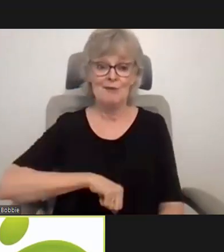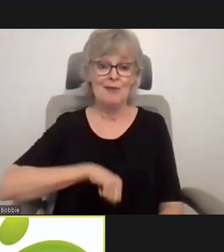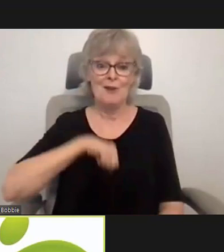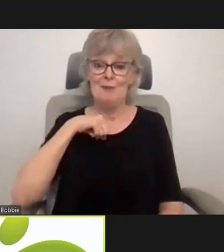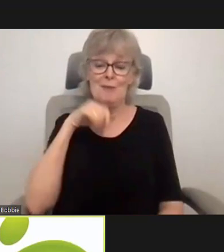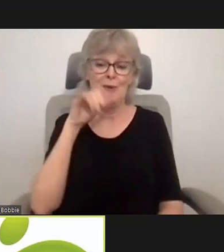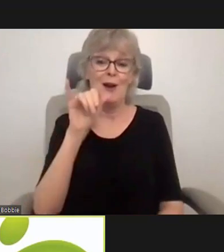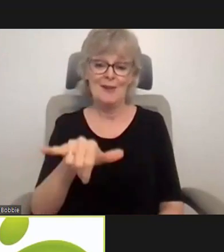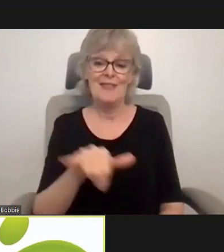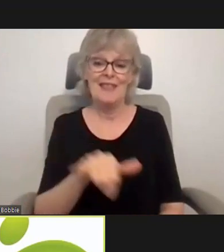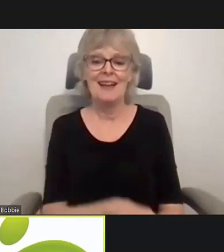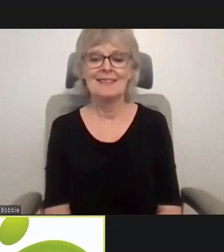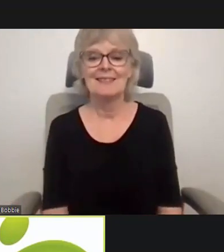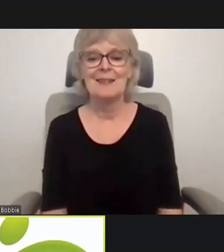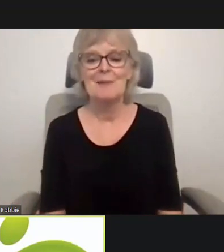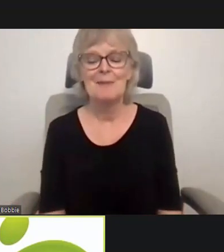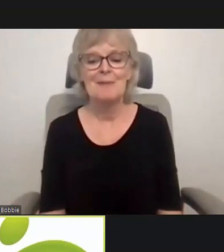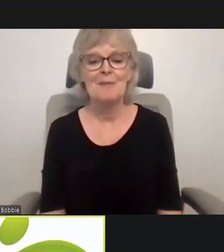see it.